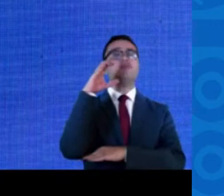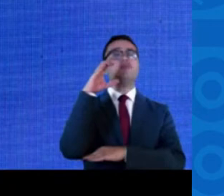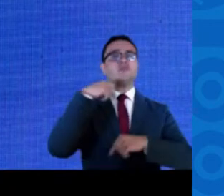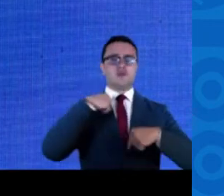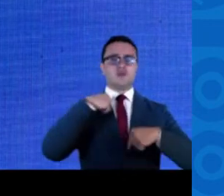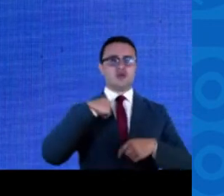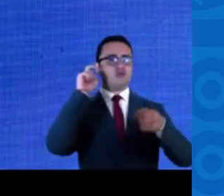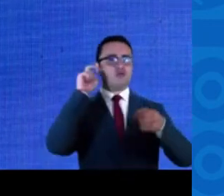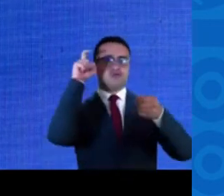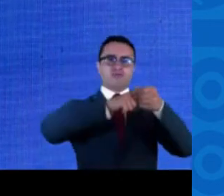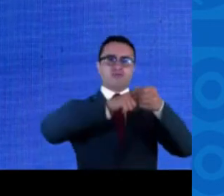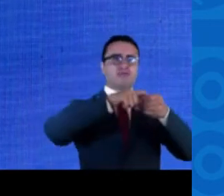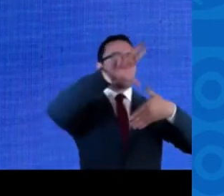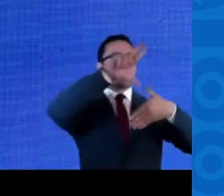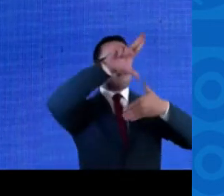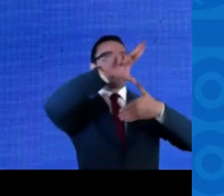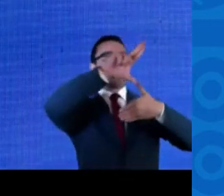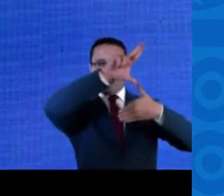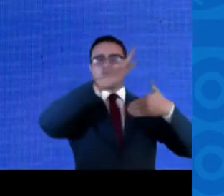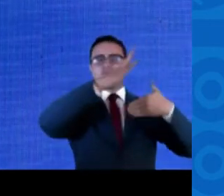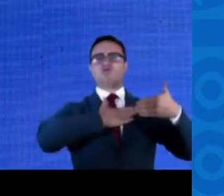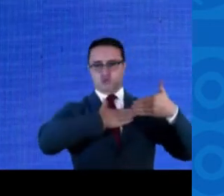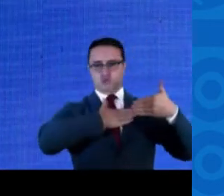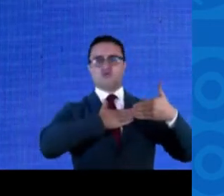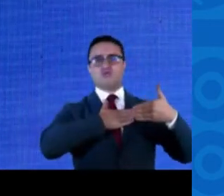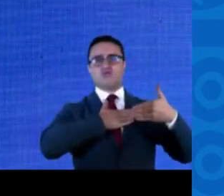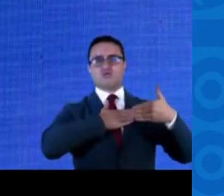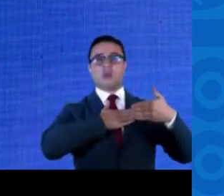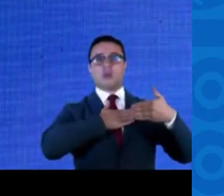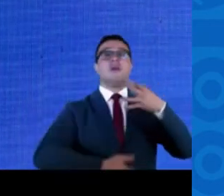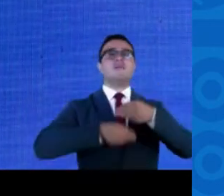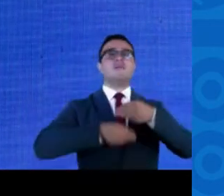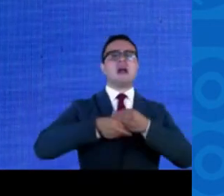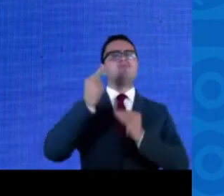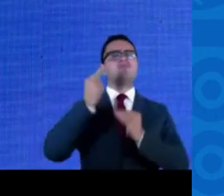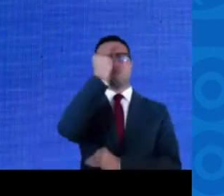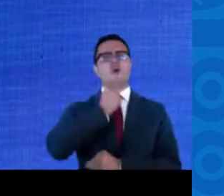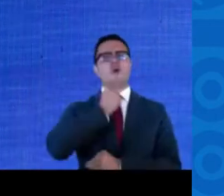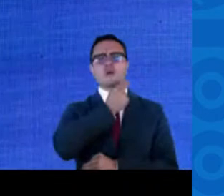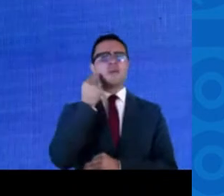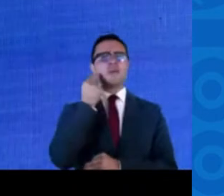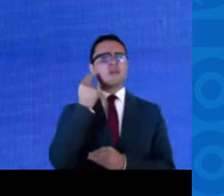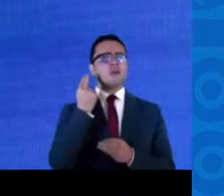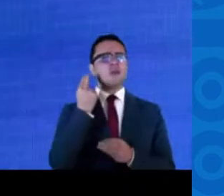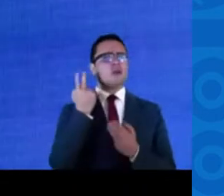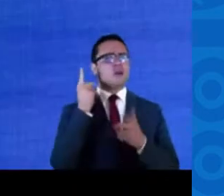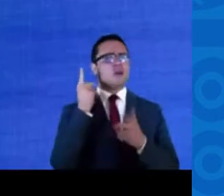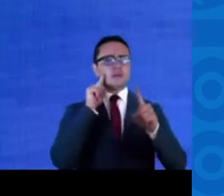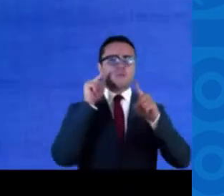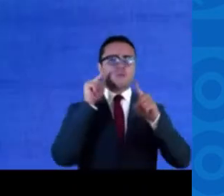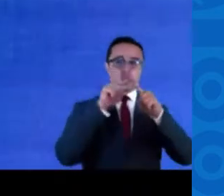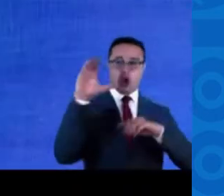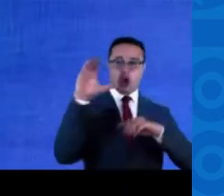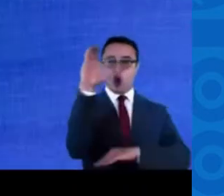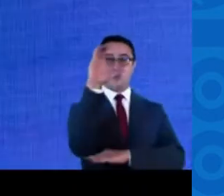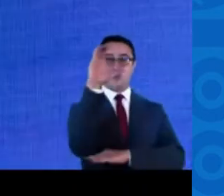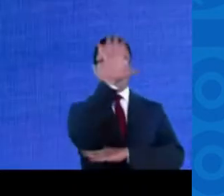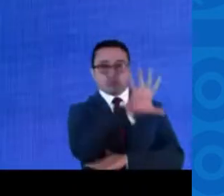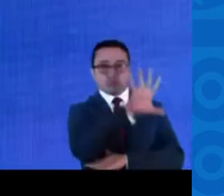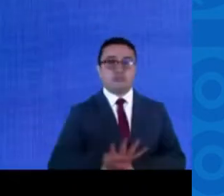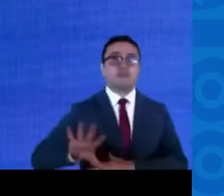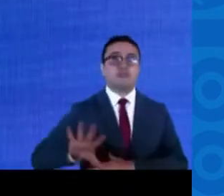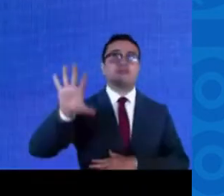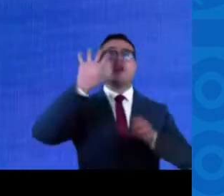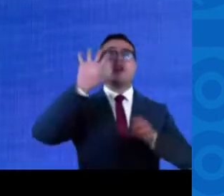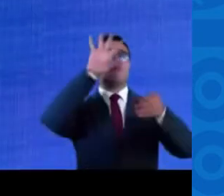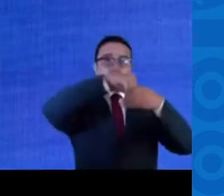as someone who is a part of a Latin American region, and also with the commitment